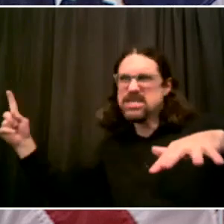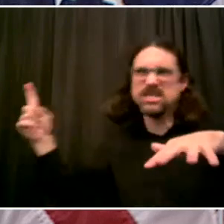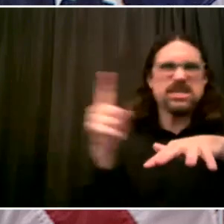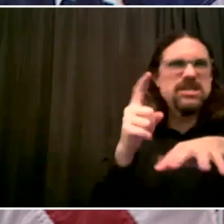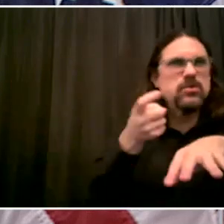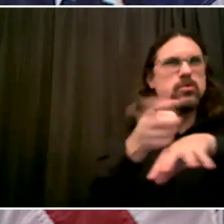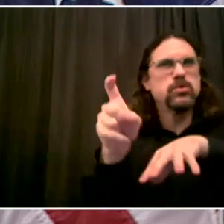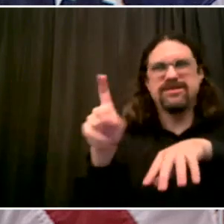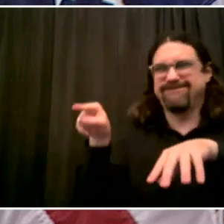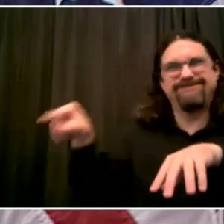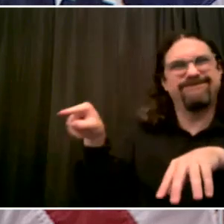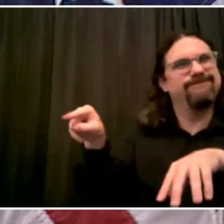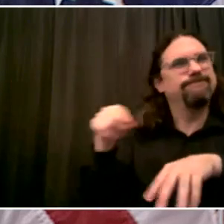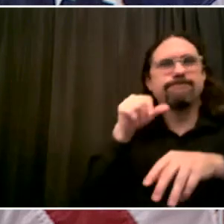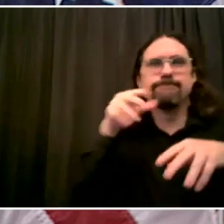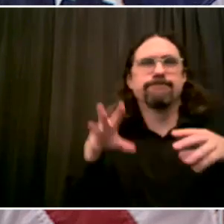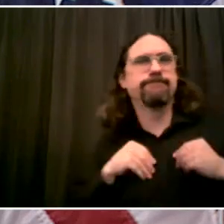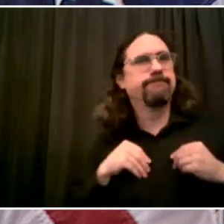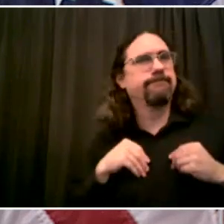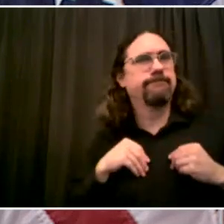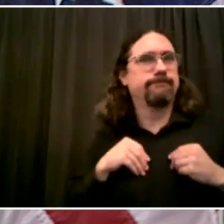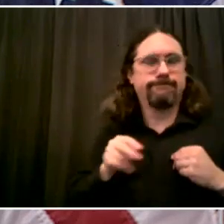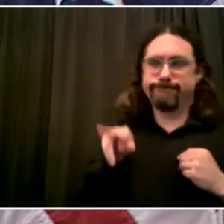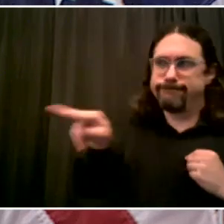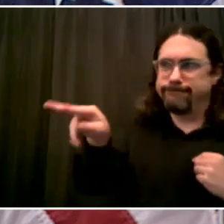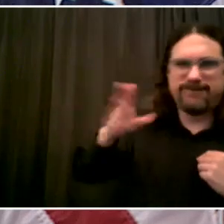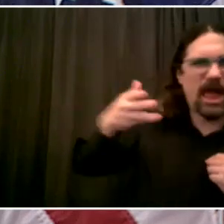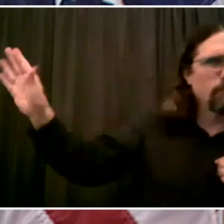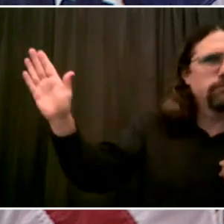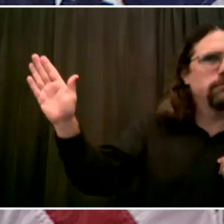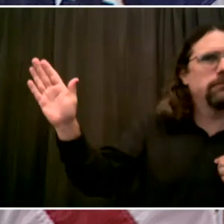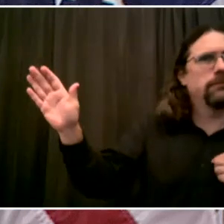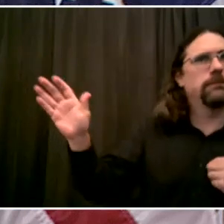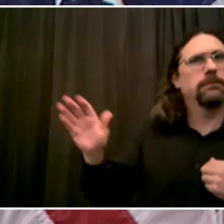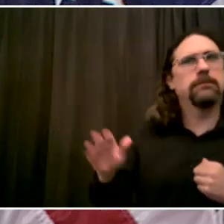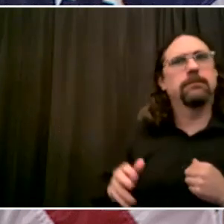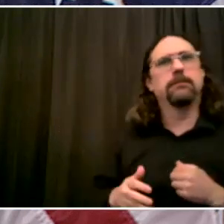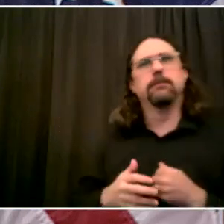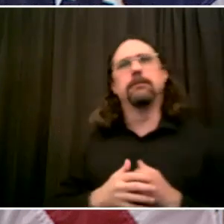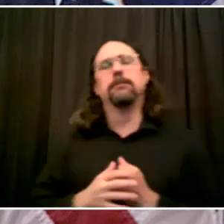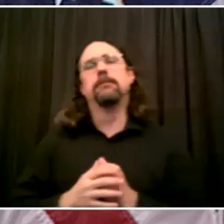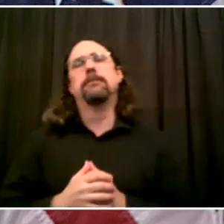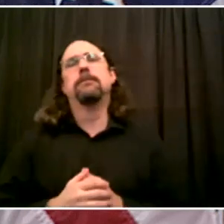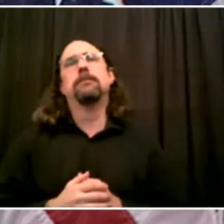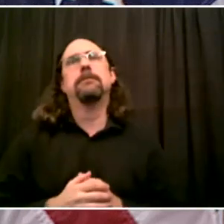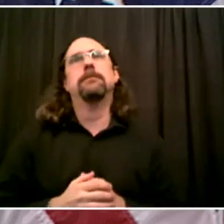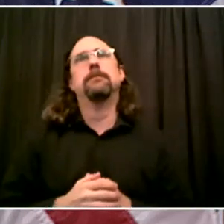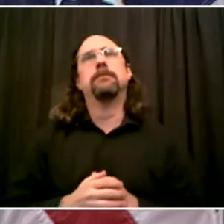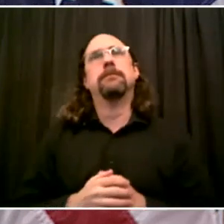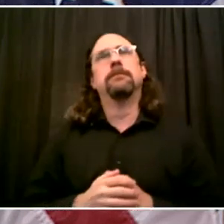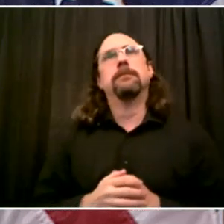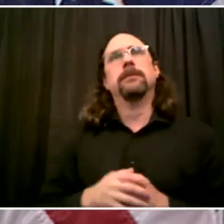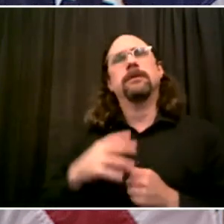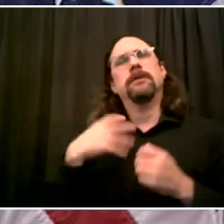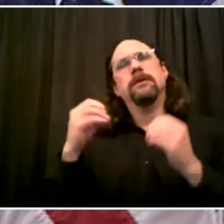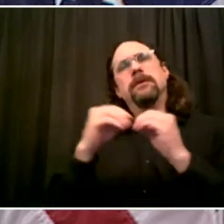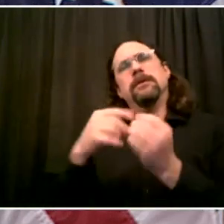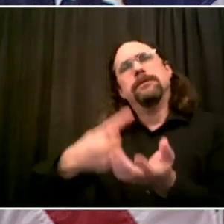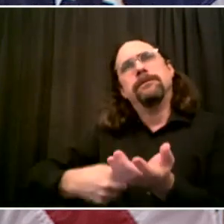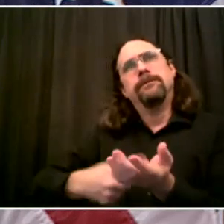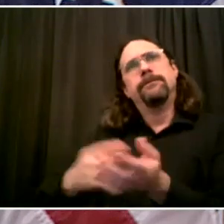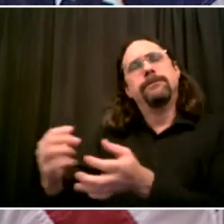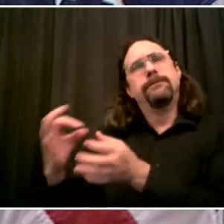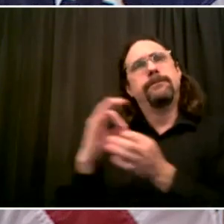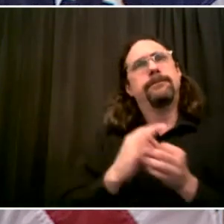We also saw, in the midst of what was undoubtedly overwhelmingly what we want to see, an overwhelmingly peaceful night,